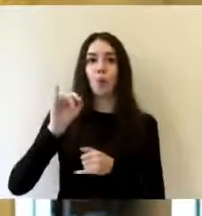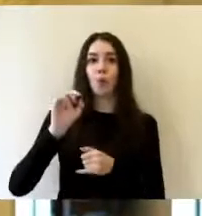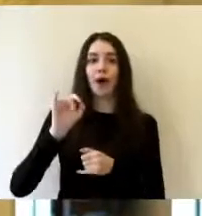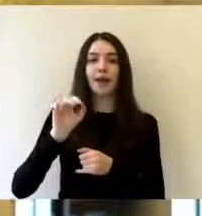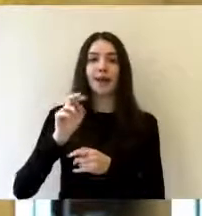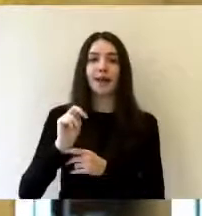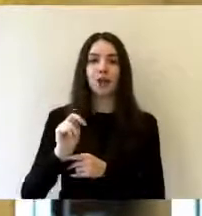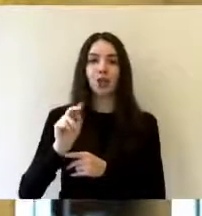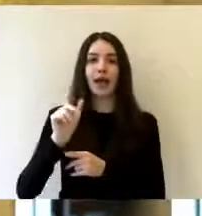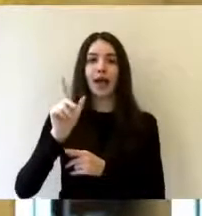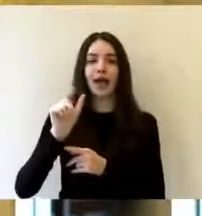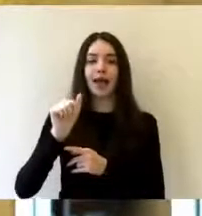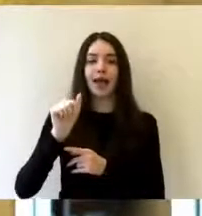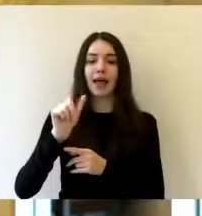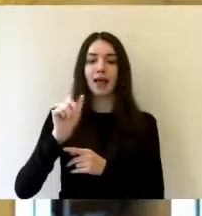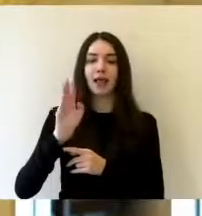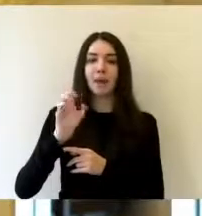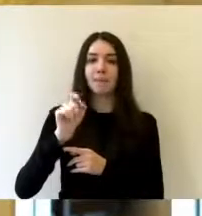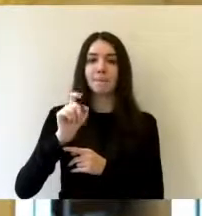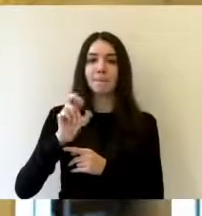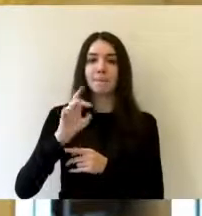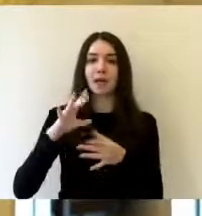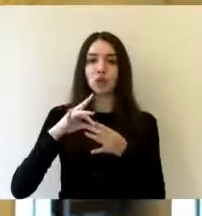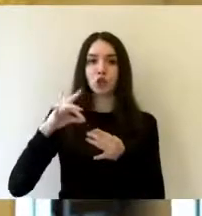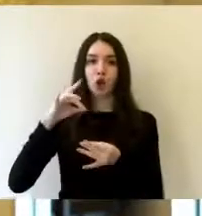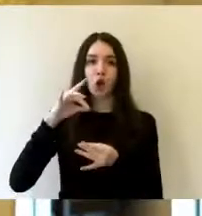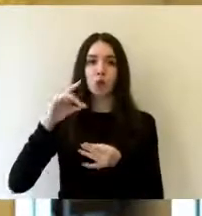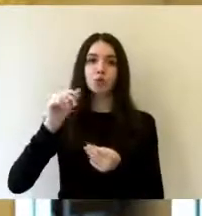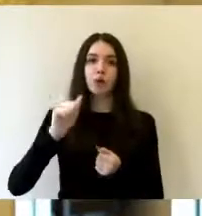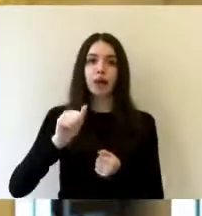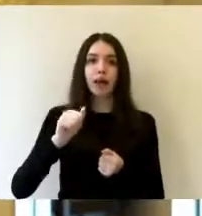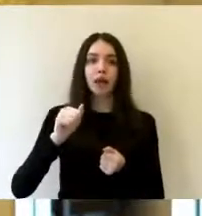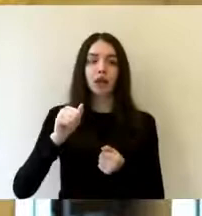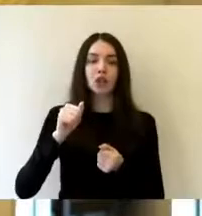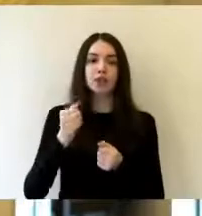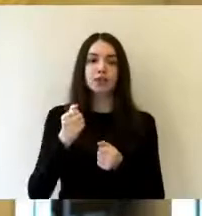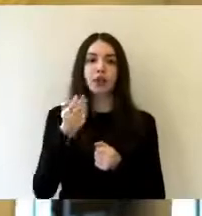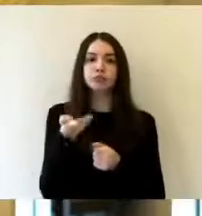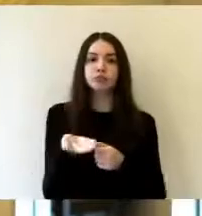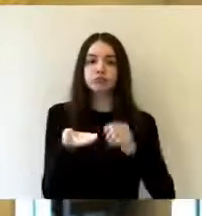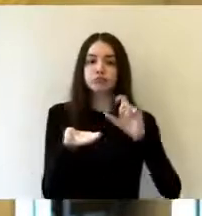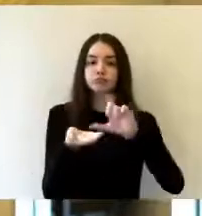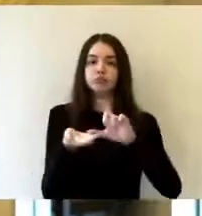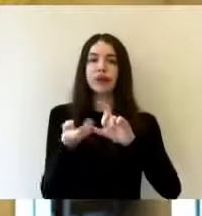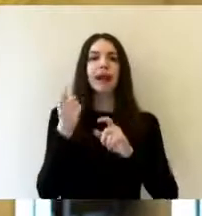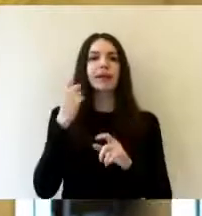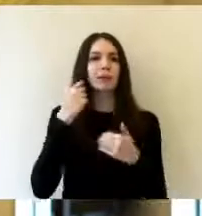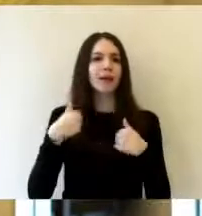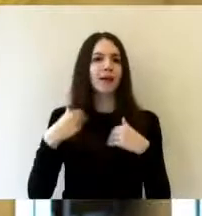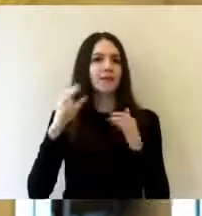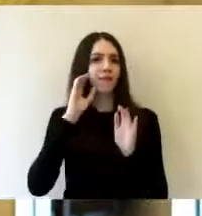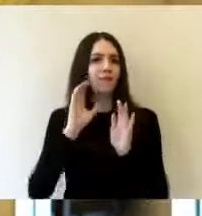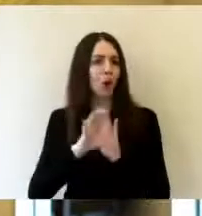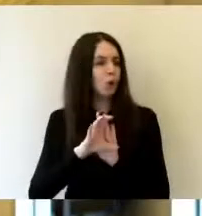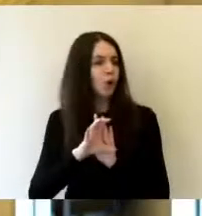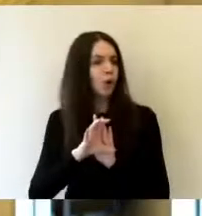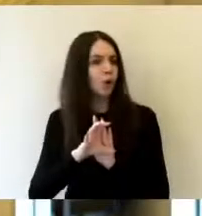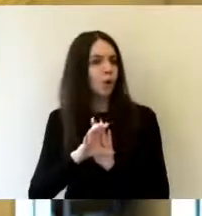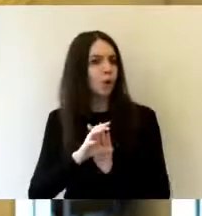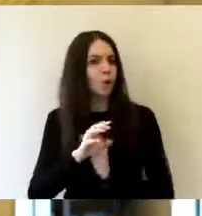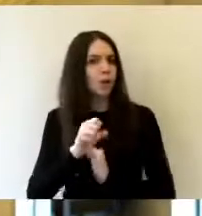study for that piece. And it's this little thing you can hold it like literally in the palm of your hands. I think we have a photo of it.